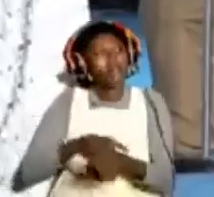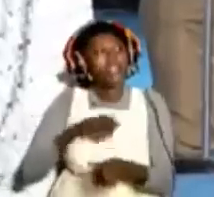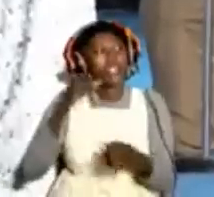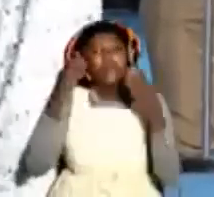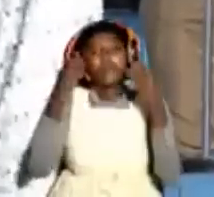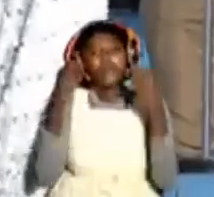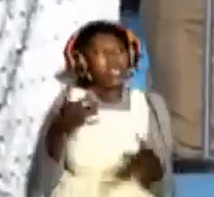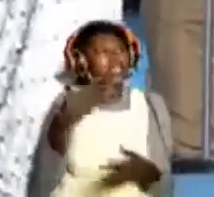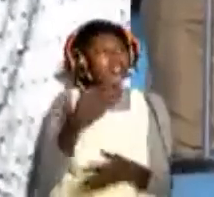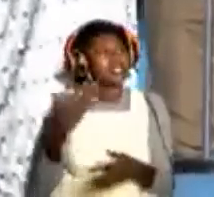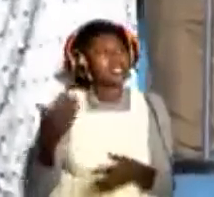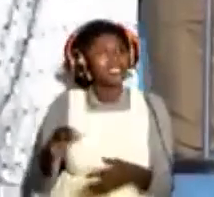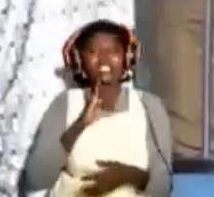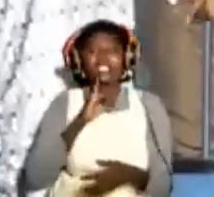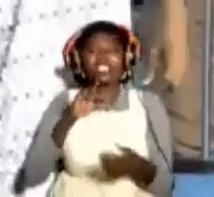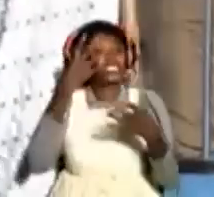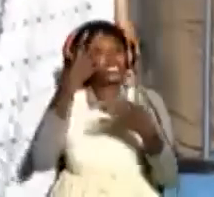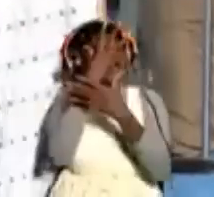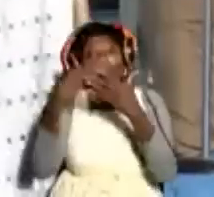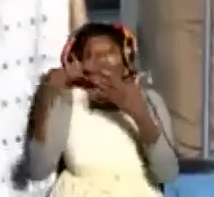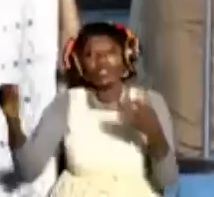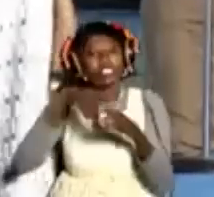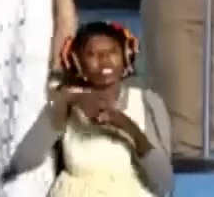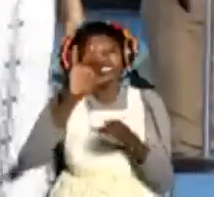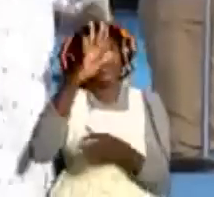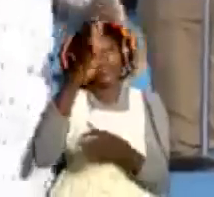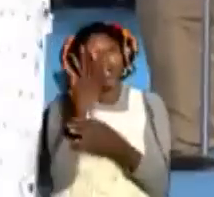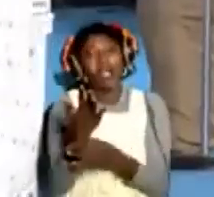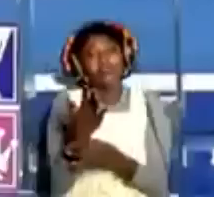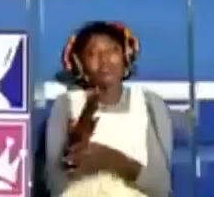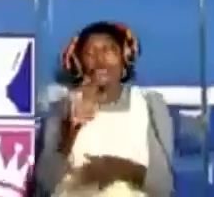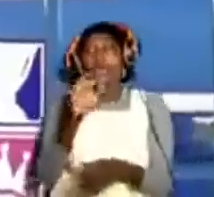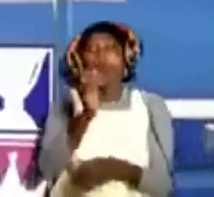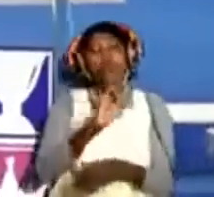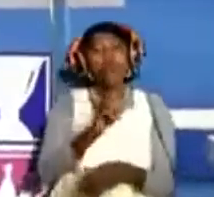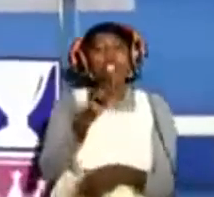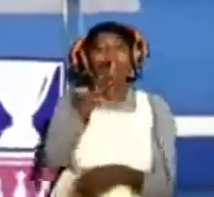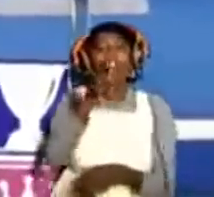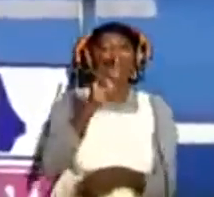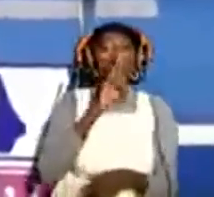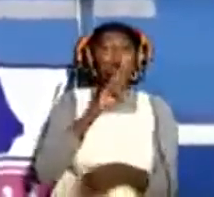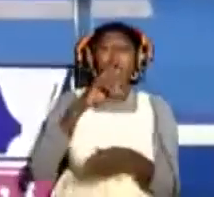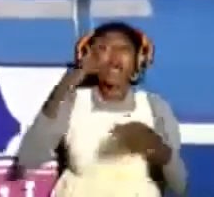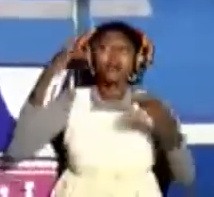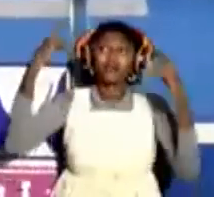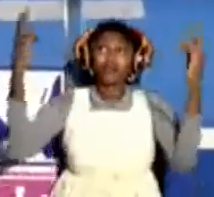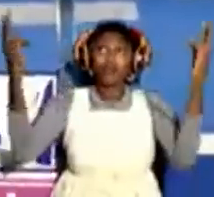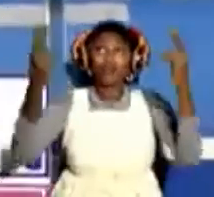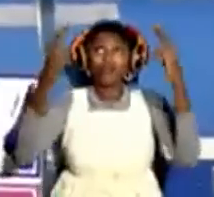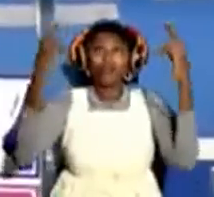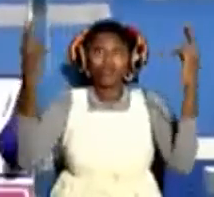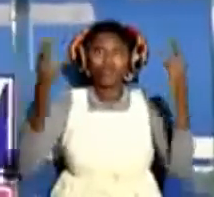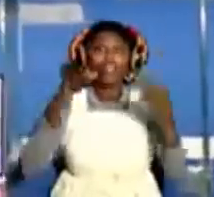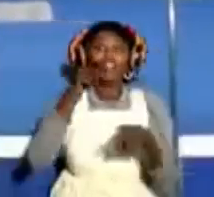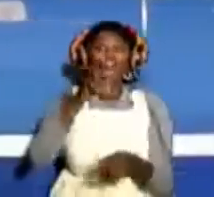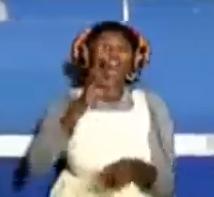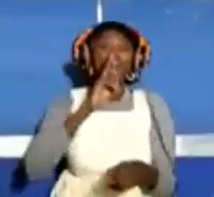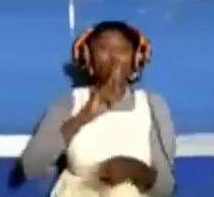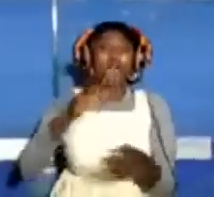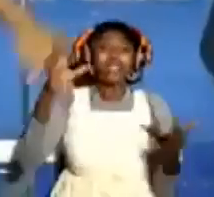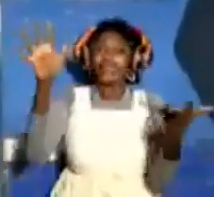Many things are loosened in your hand. Where you used to prevail, you are